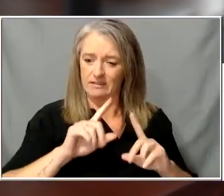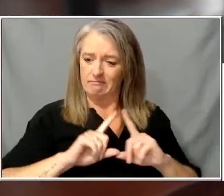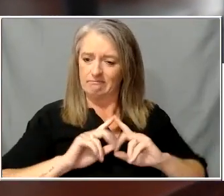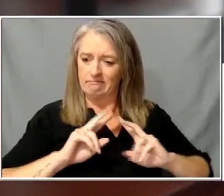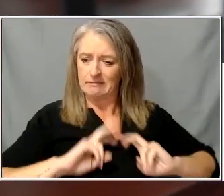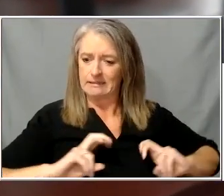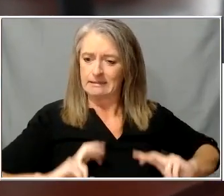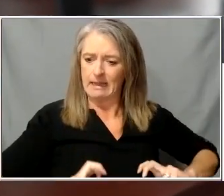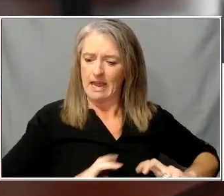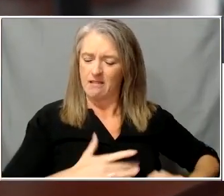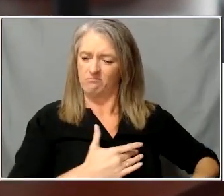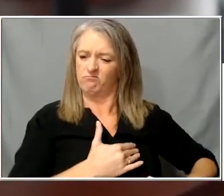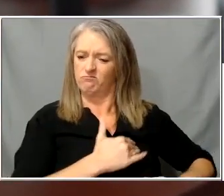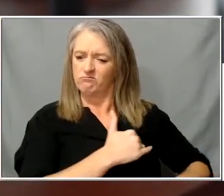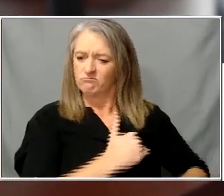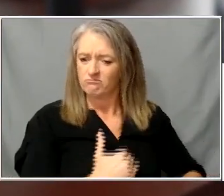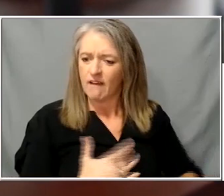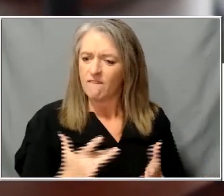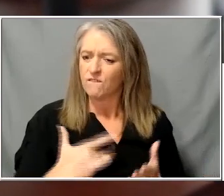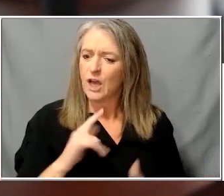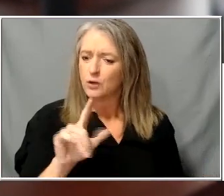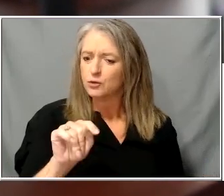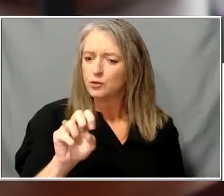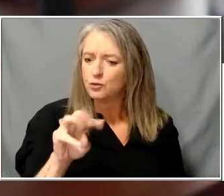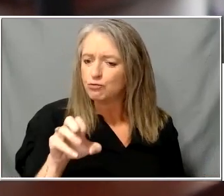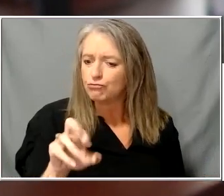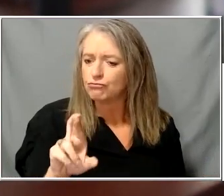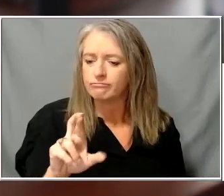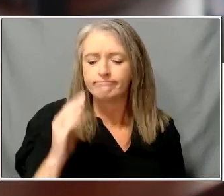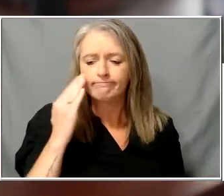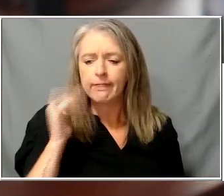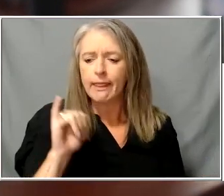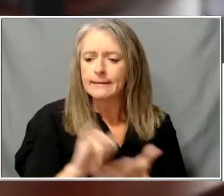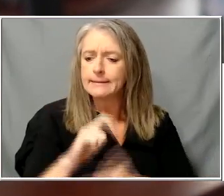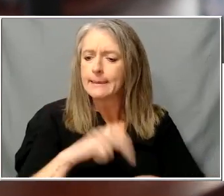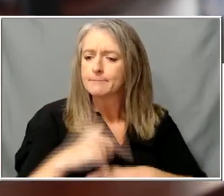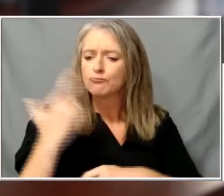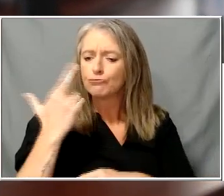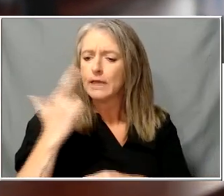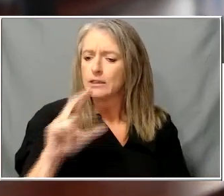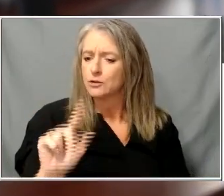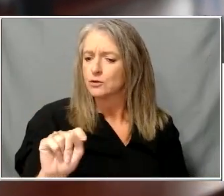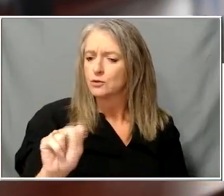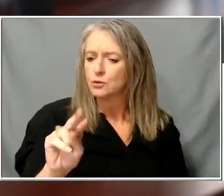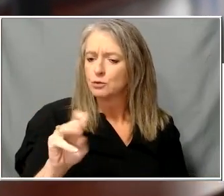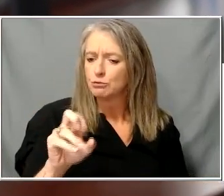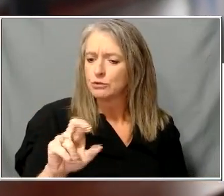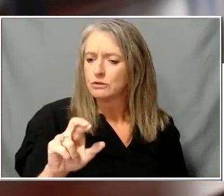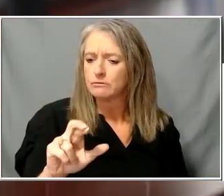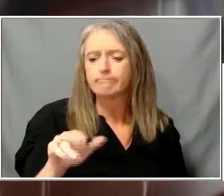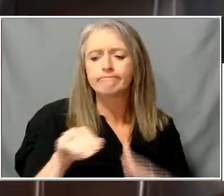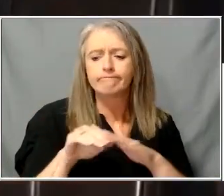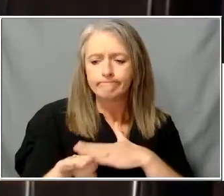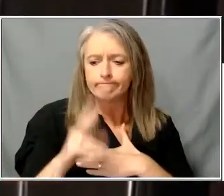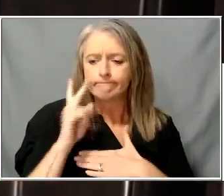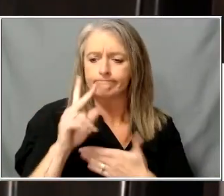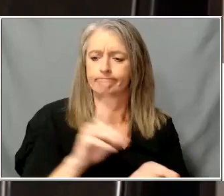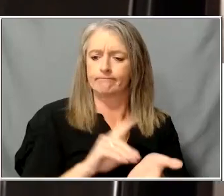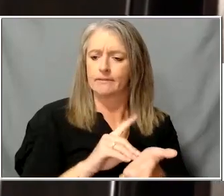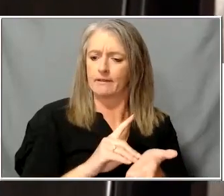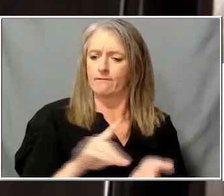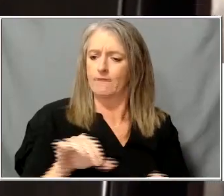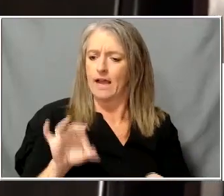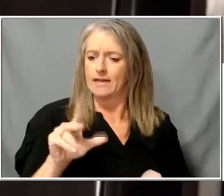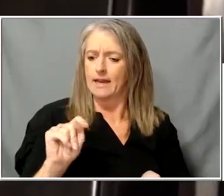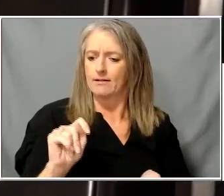tumor. And I didn't know it was a tumor at that time, but I thought, okay, let's get in. Let's see what this is. Let's find out.